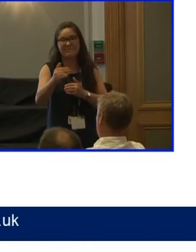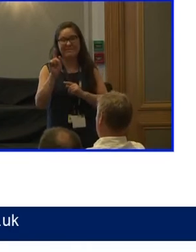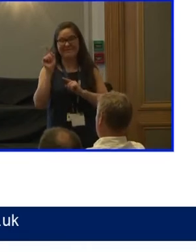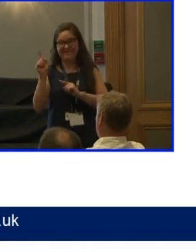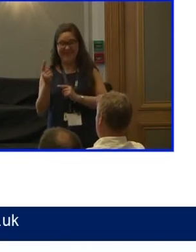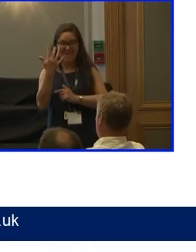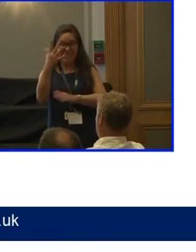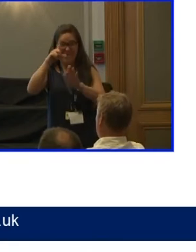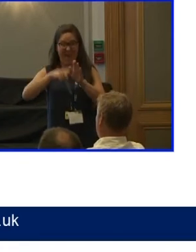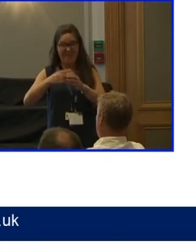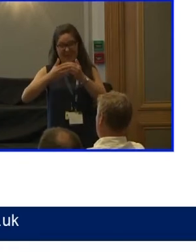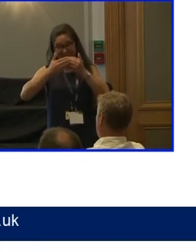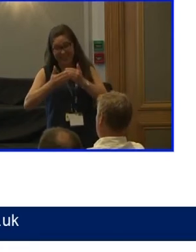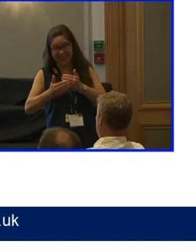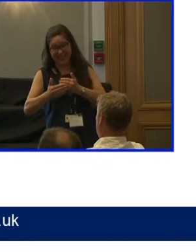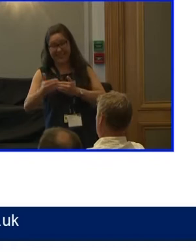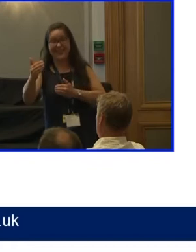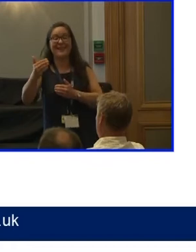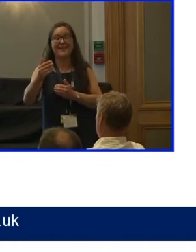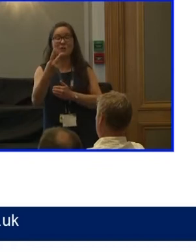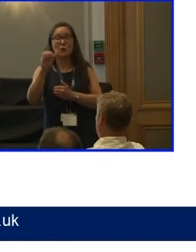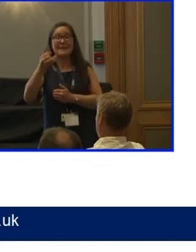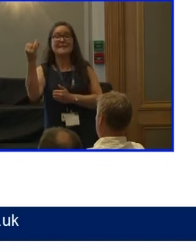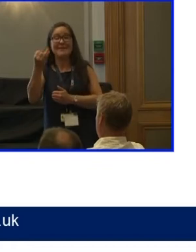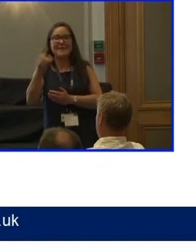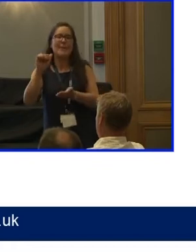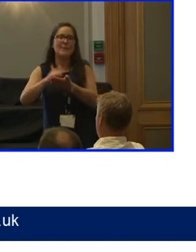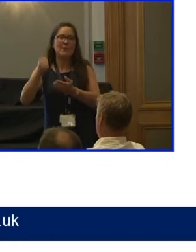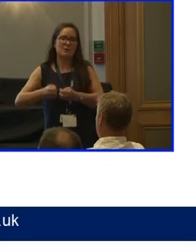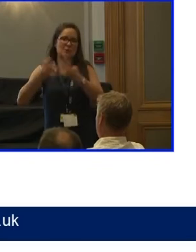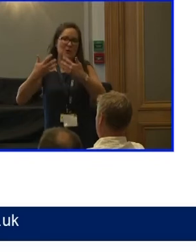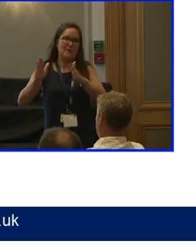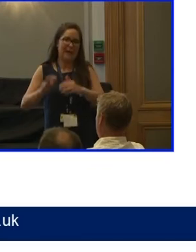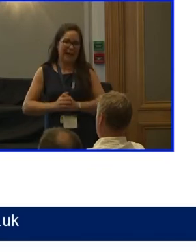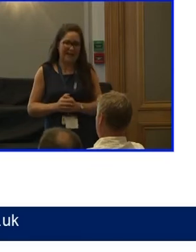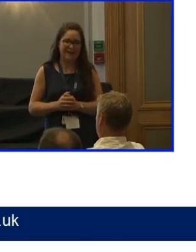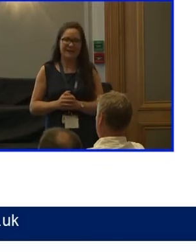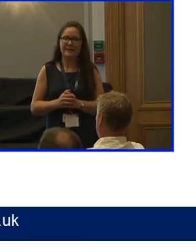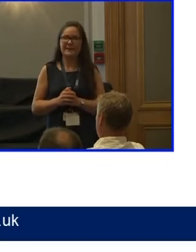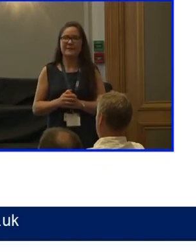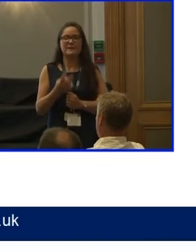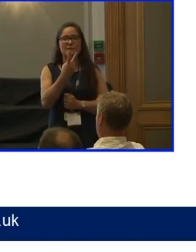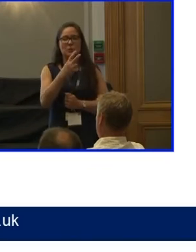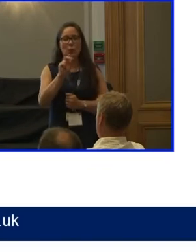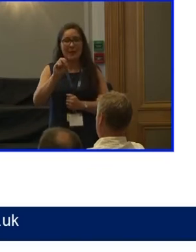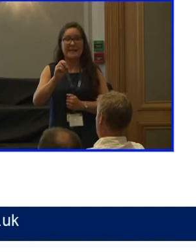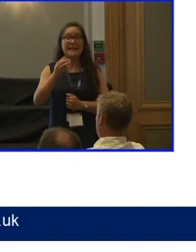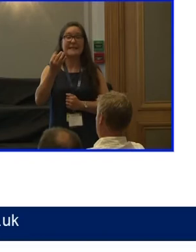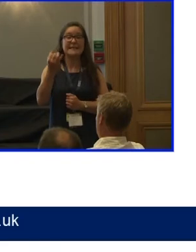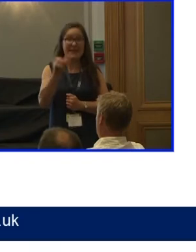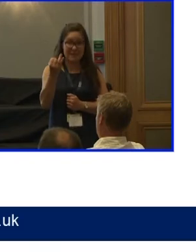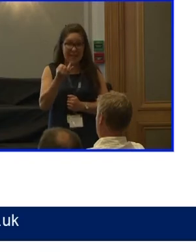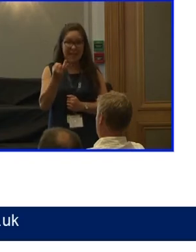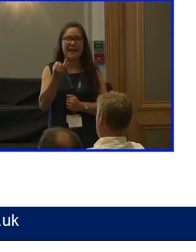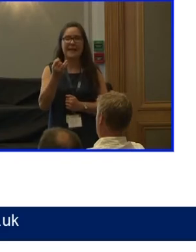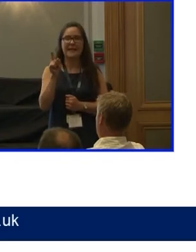July 2017, that the results of that phase 3 clinical trial were published in The Lancet. And then in December 2017, the FDA, so that's the